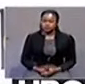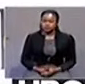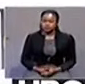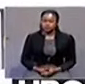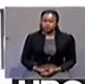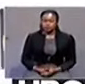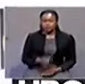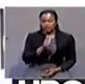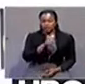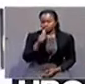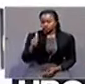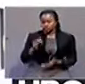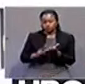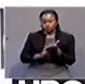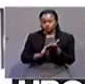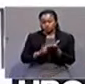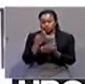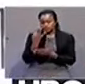3 minutes, please. Thank